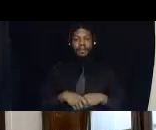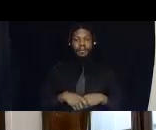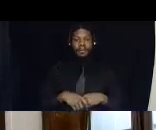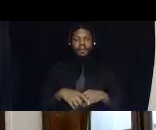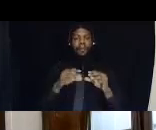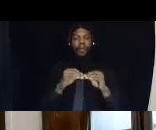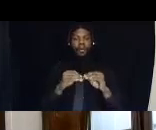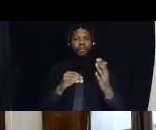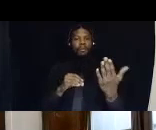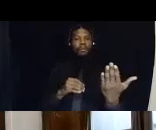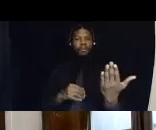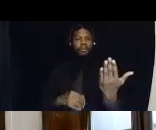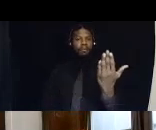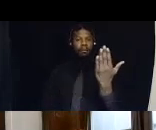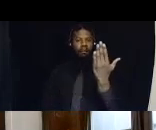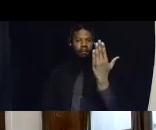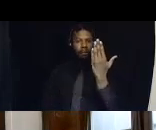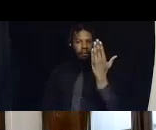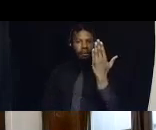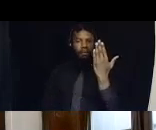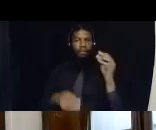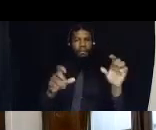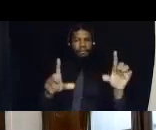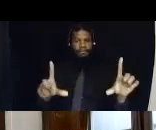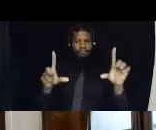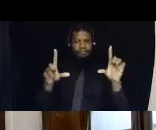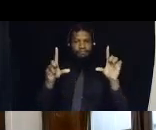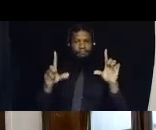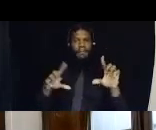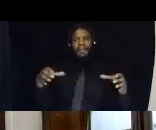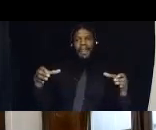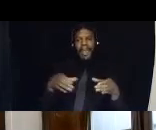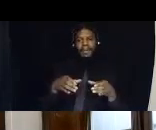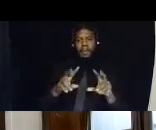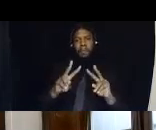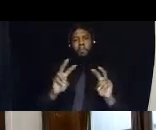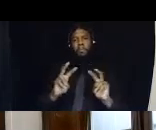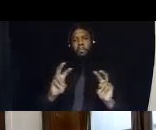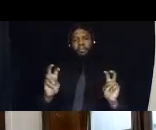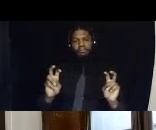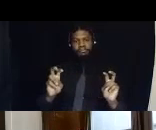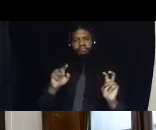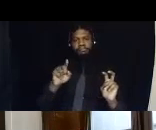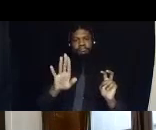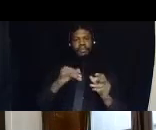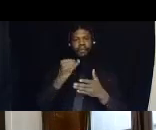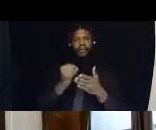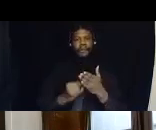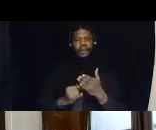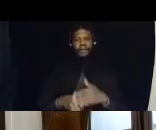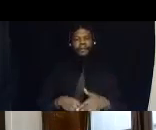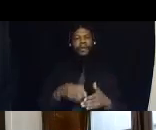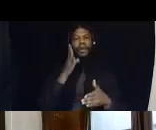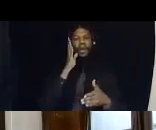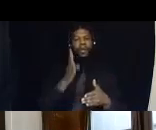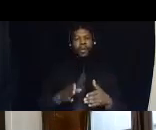closer look. So we like for you to take a collective inventory of this artwork. So we are going to look at them in quadrants